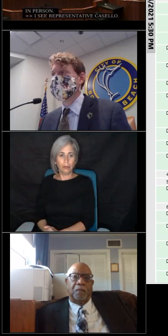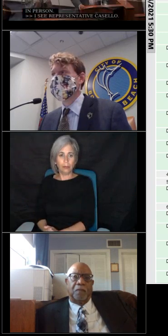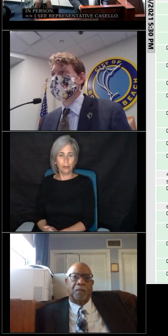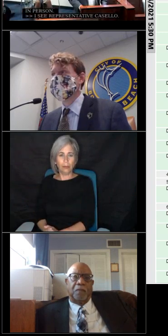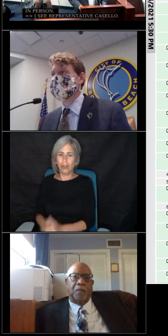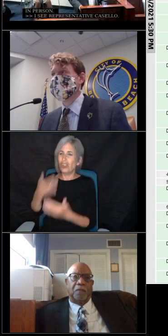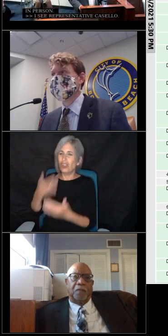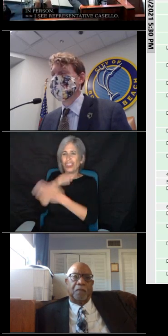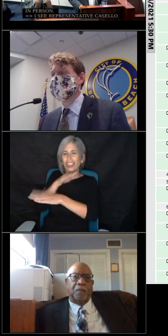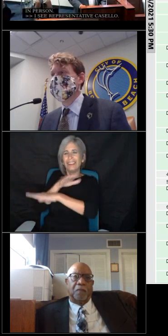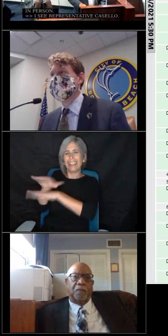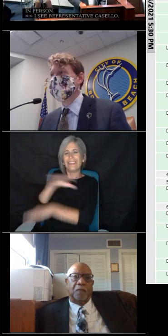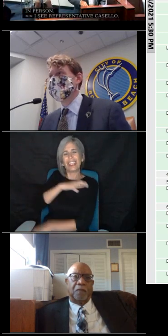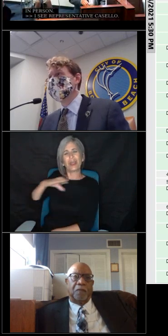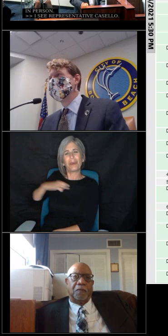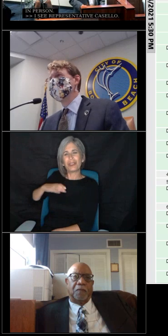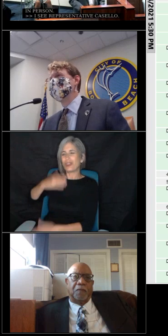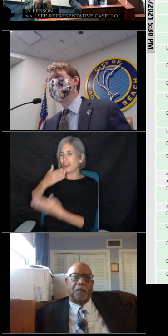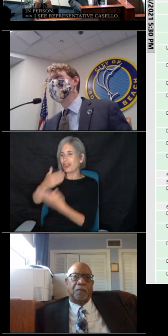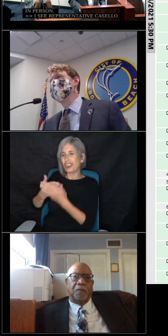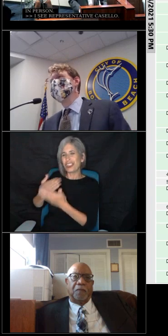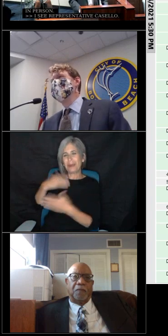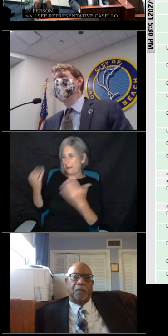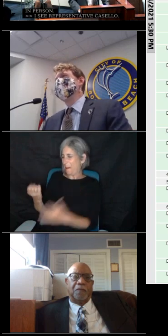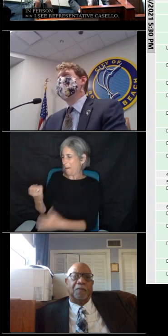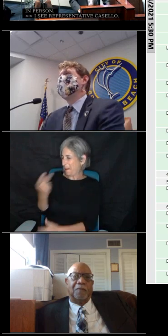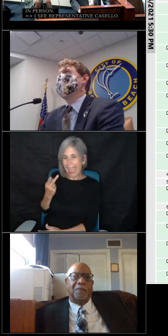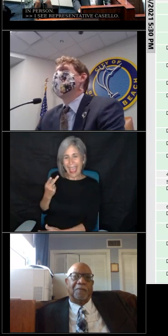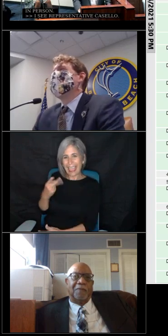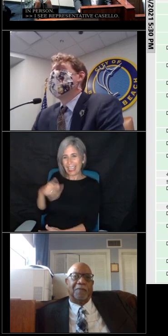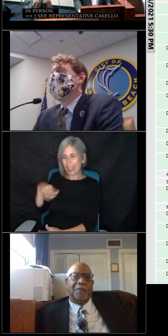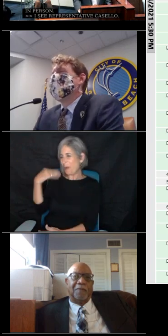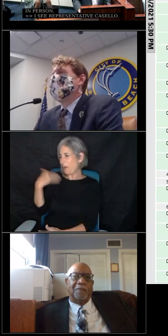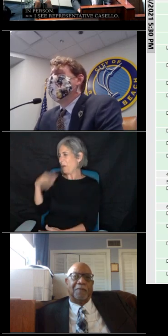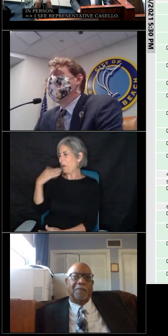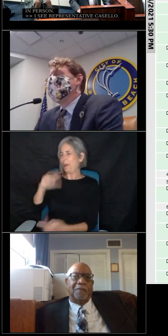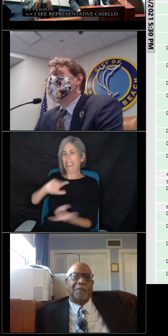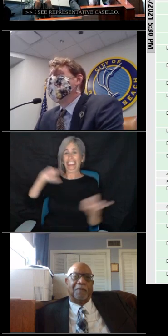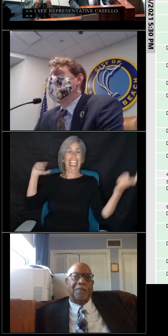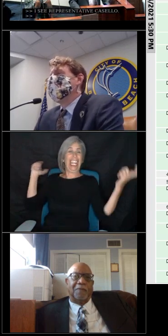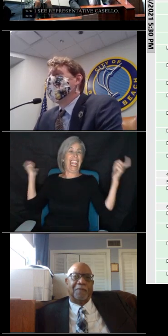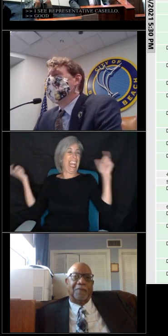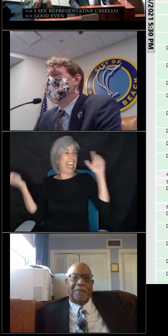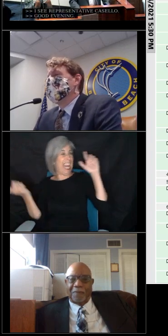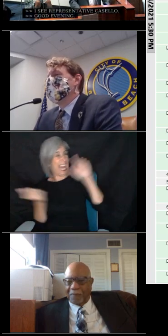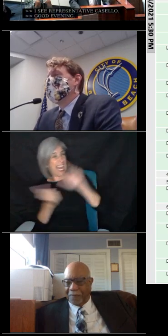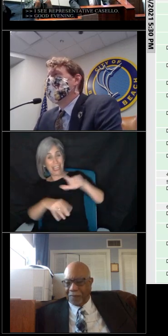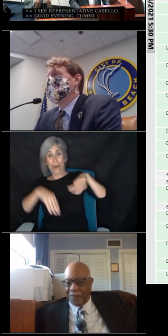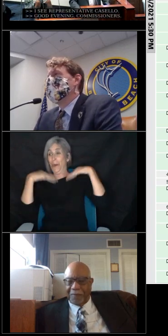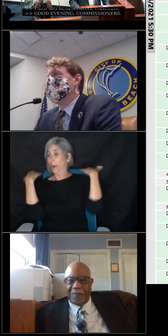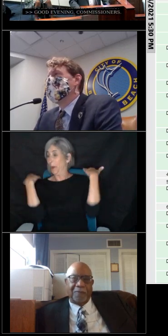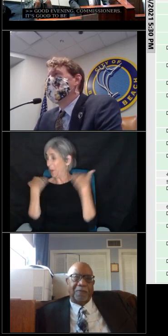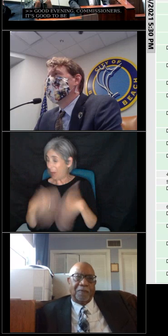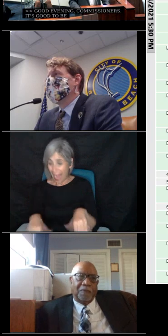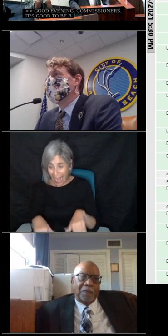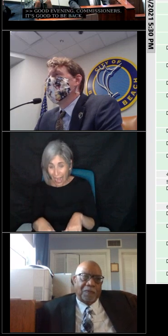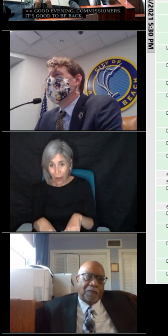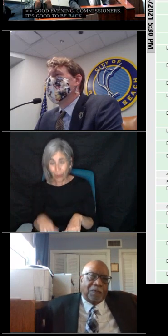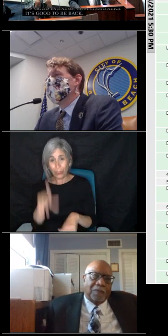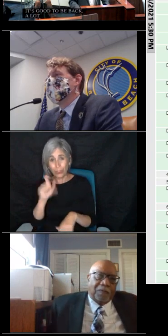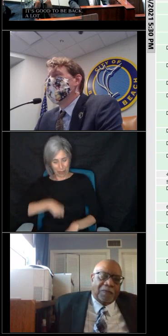Good evening, commissioners. It's good to be back. Boy, a lot has changed since I've been here last time. You should